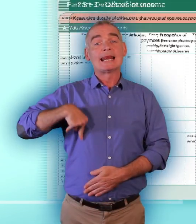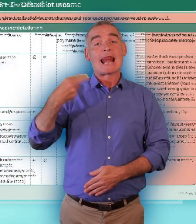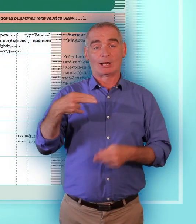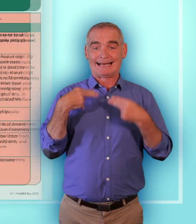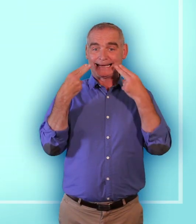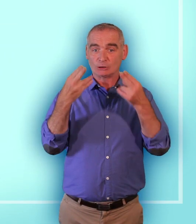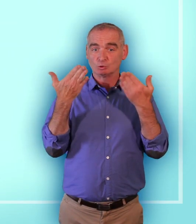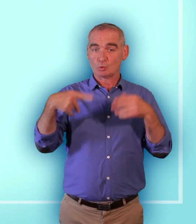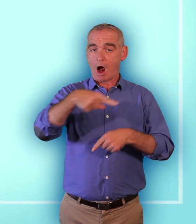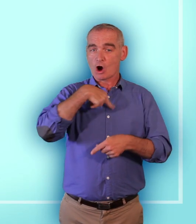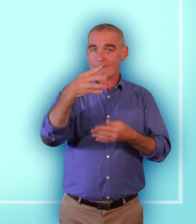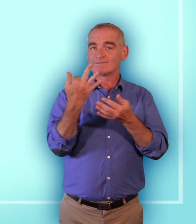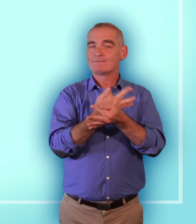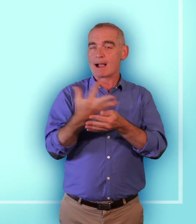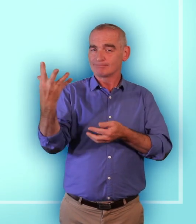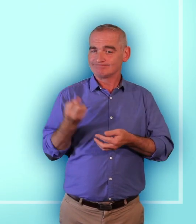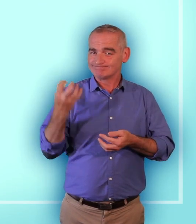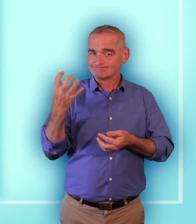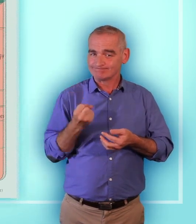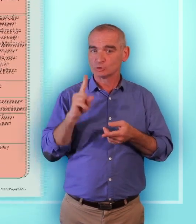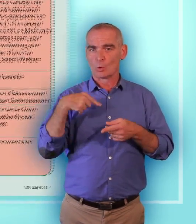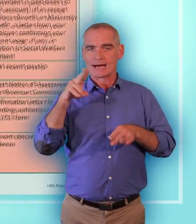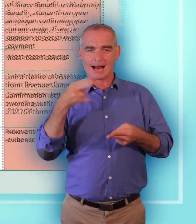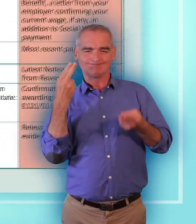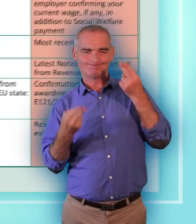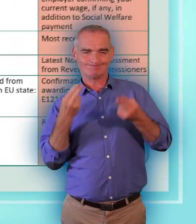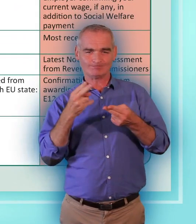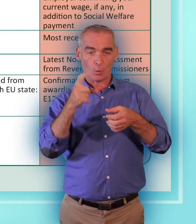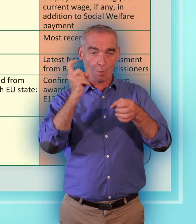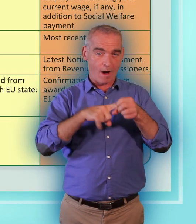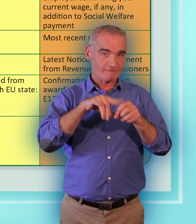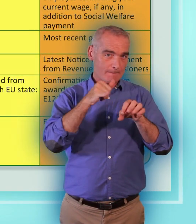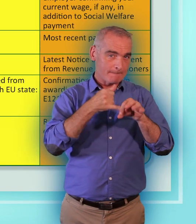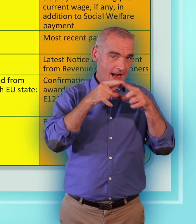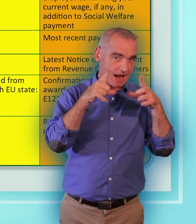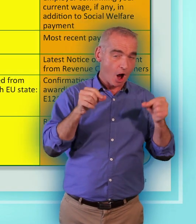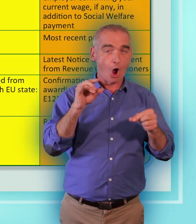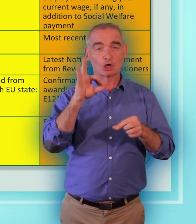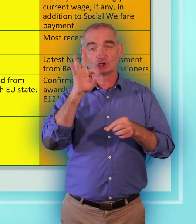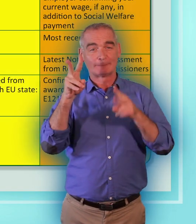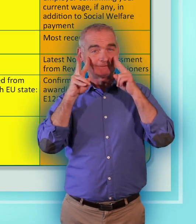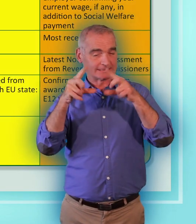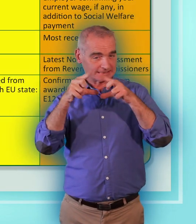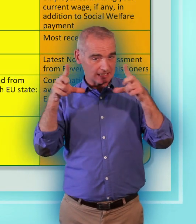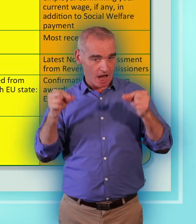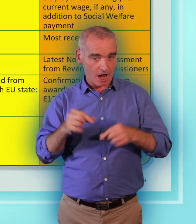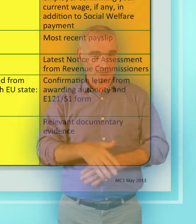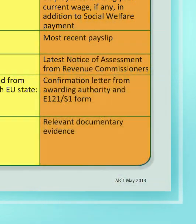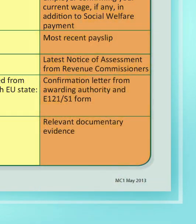Next, you need to show us your family income so we can determine if you qualify for a medical card or GP visit card.